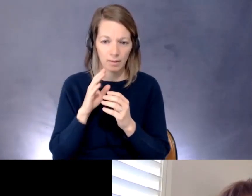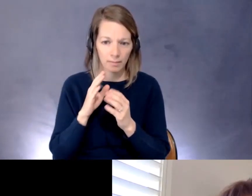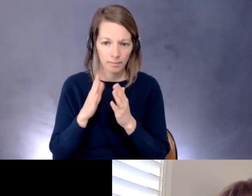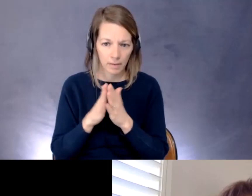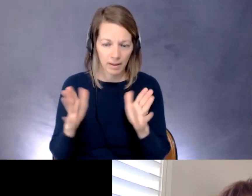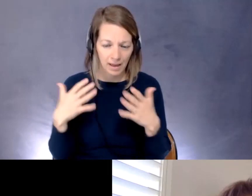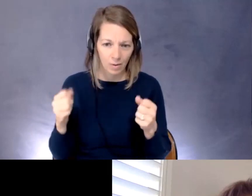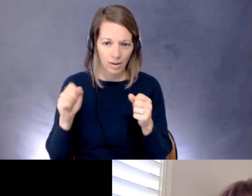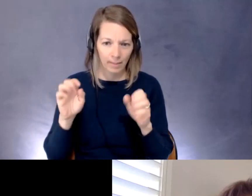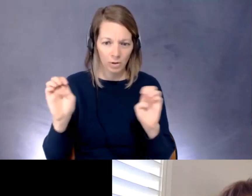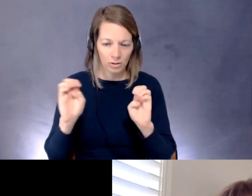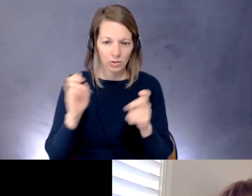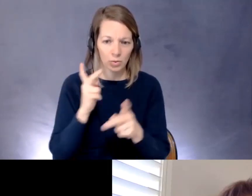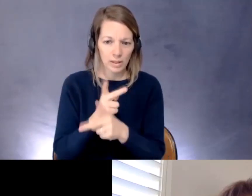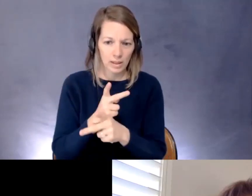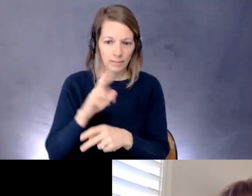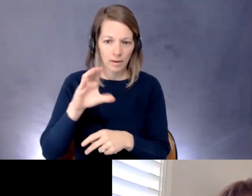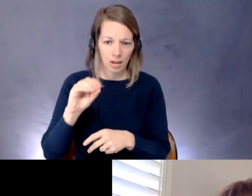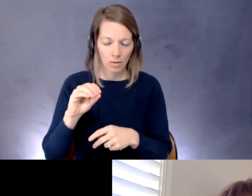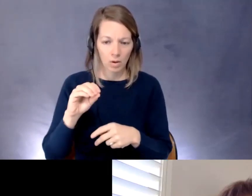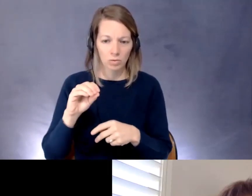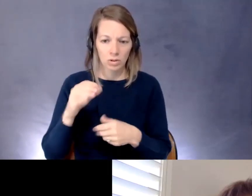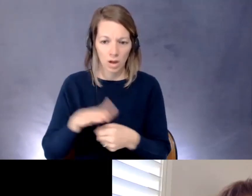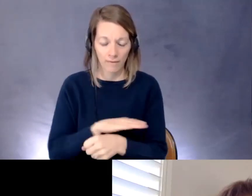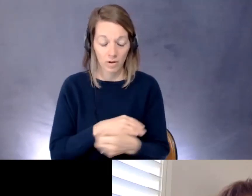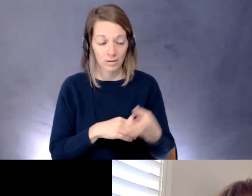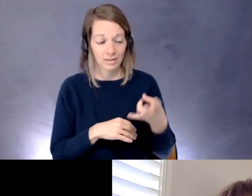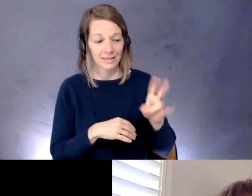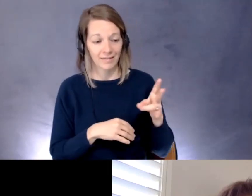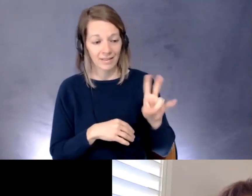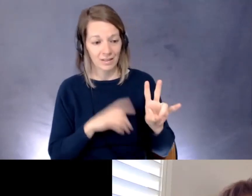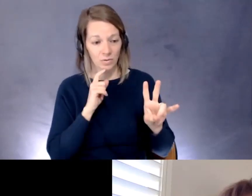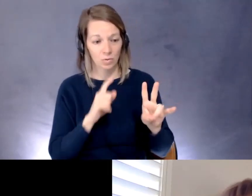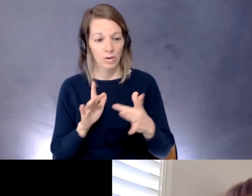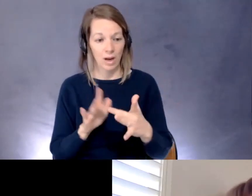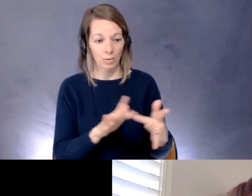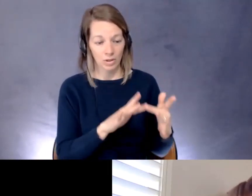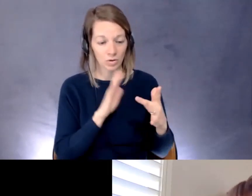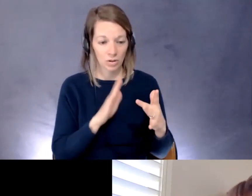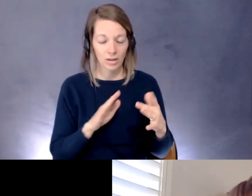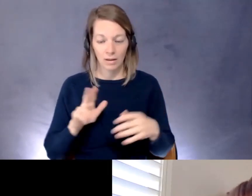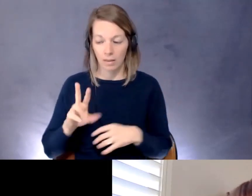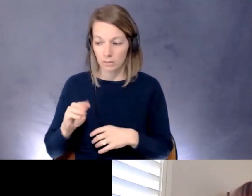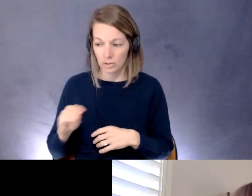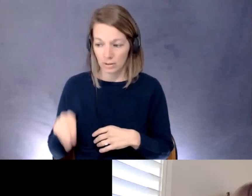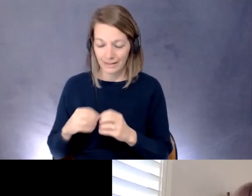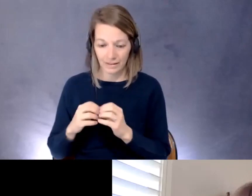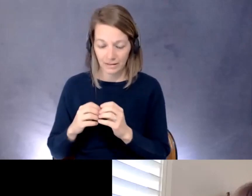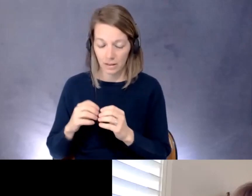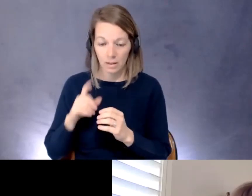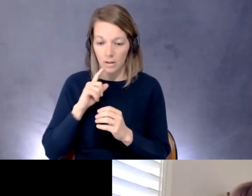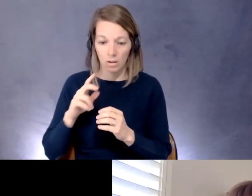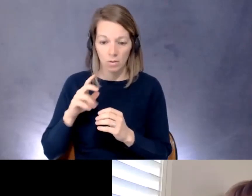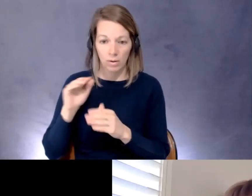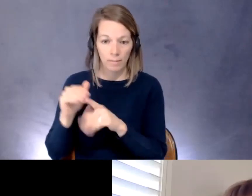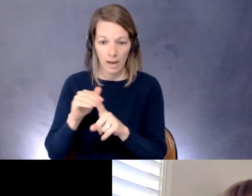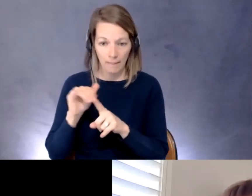emergency to keep Coloradans covered. 17% of you said you were going to conduct outreaches to raise awareness. 36% then you were going to remind your